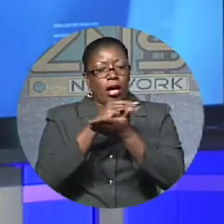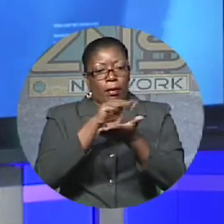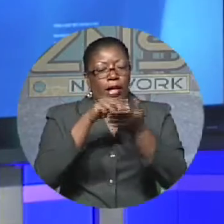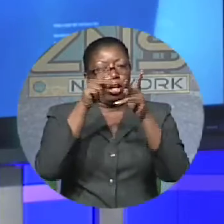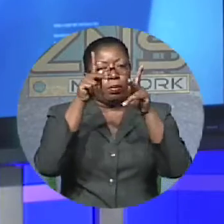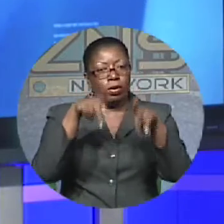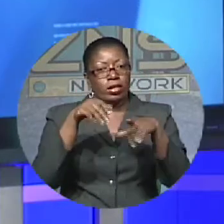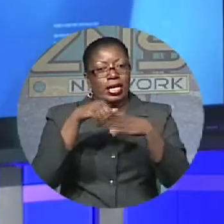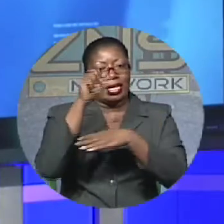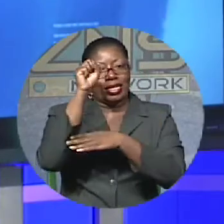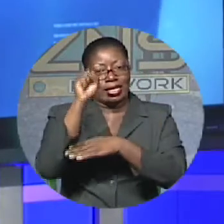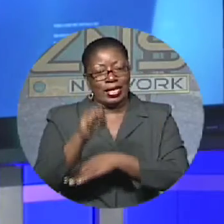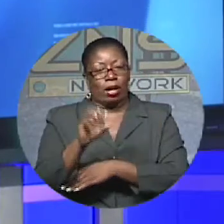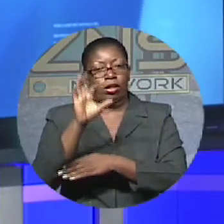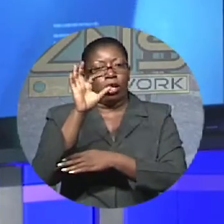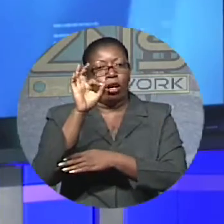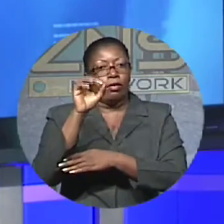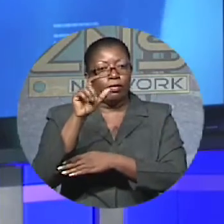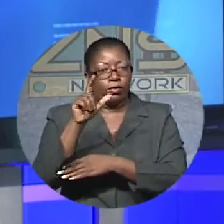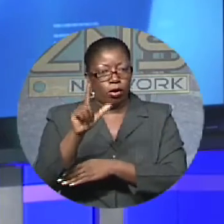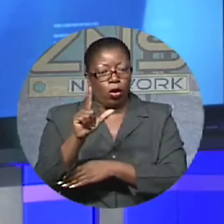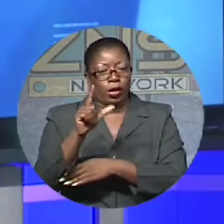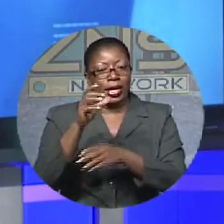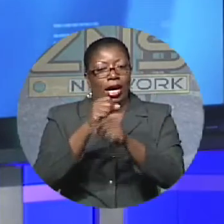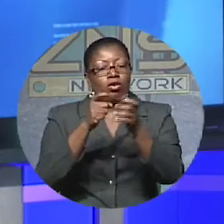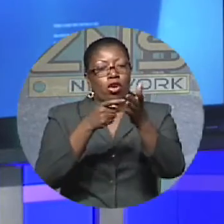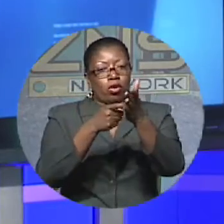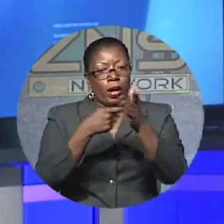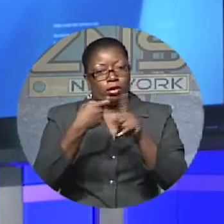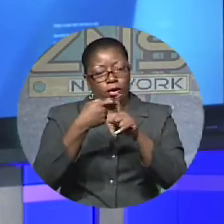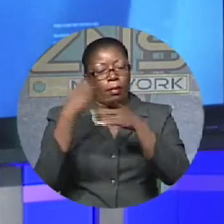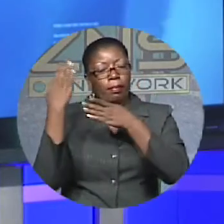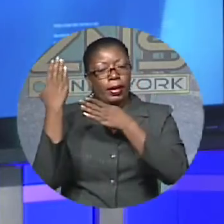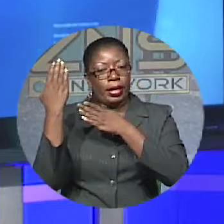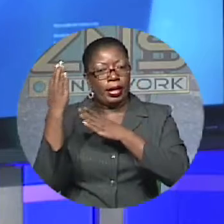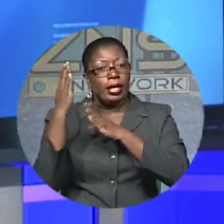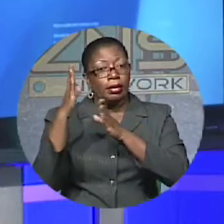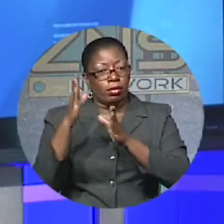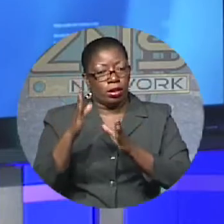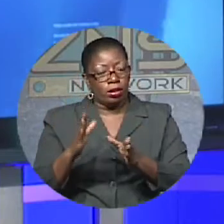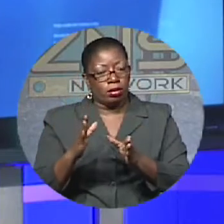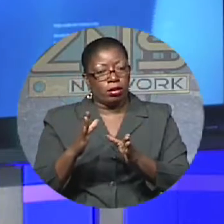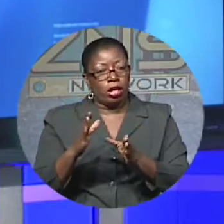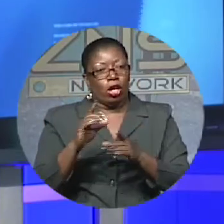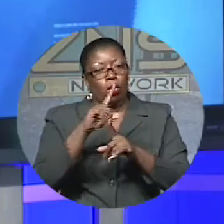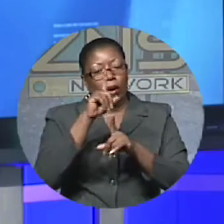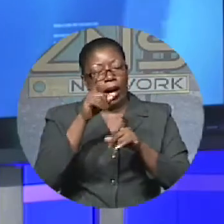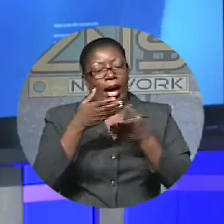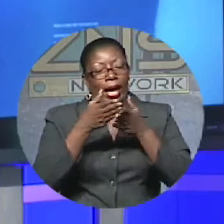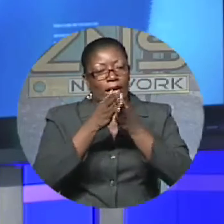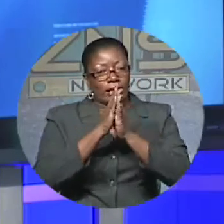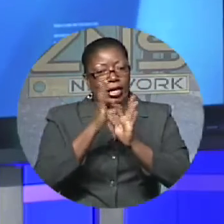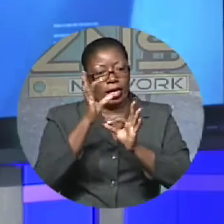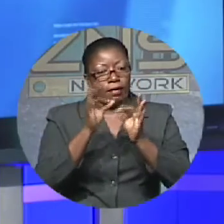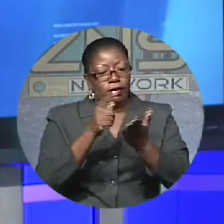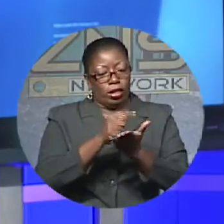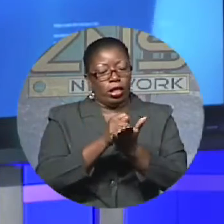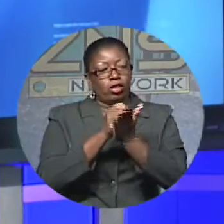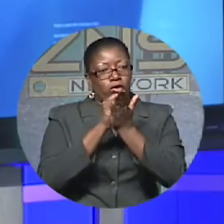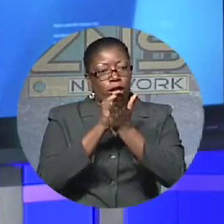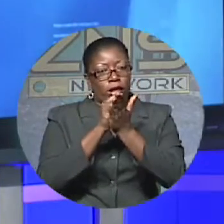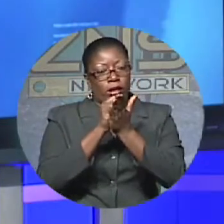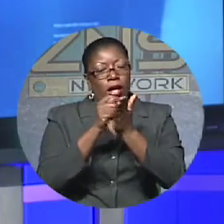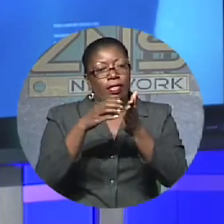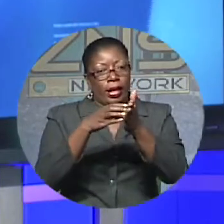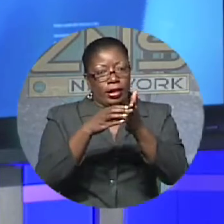it gets repeated requests from Bahamians wanting to know if their conditions can be treated with a medical robot. Well, this has led the Florida-based